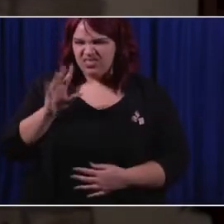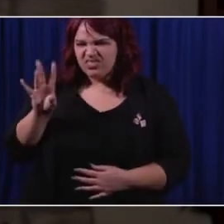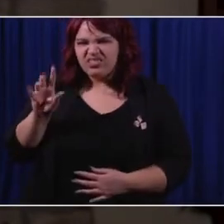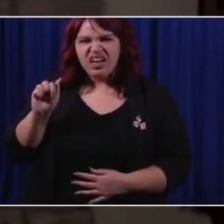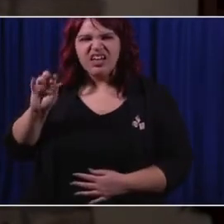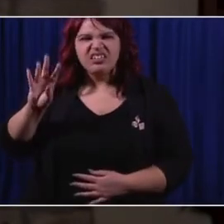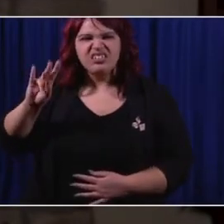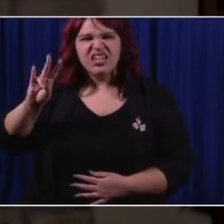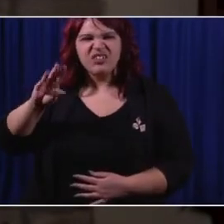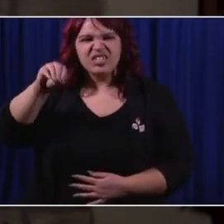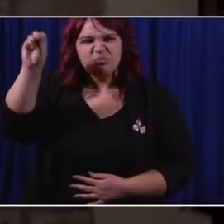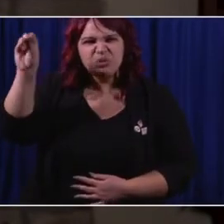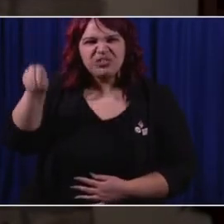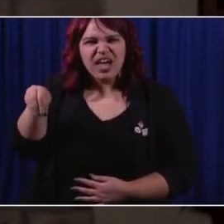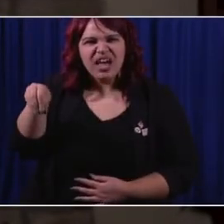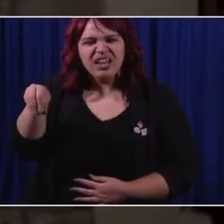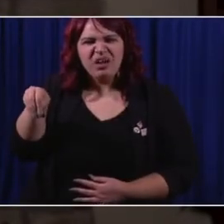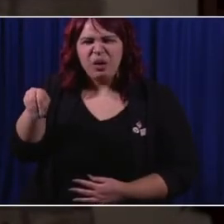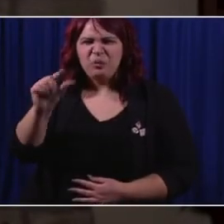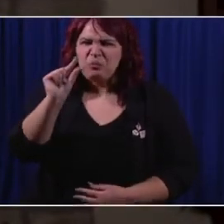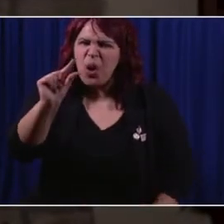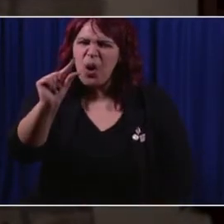to create an infrastructure?